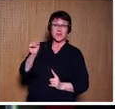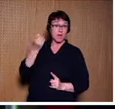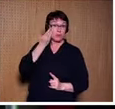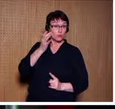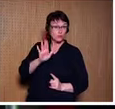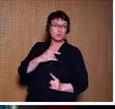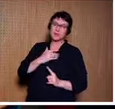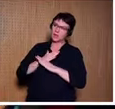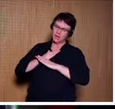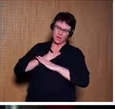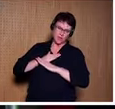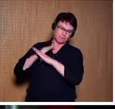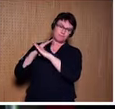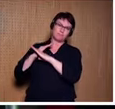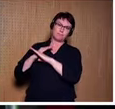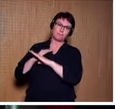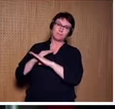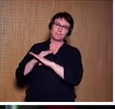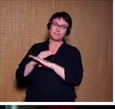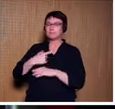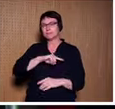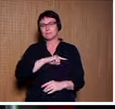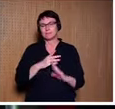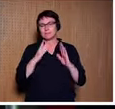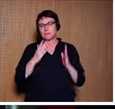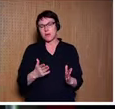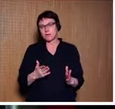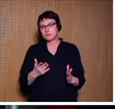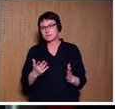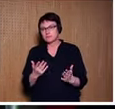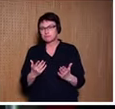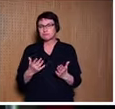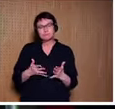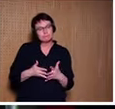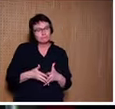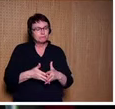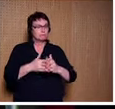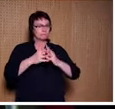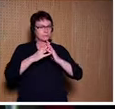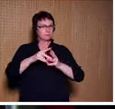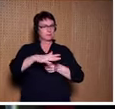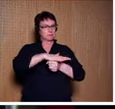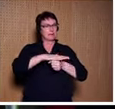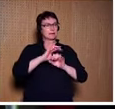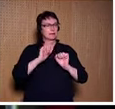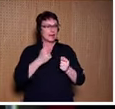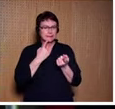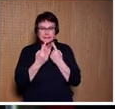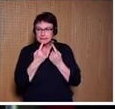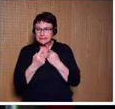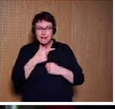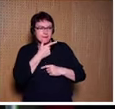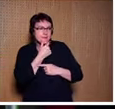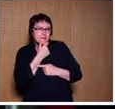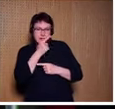exactly this that we need to do. Create spaces where we can have these discussions and dialogues and come up with